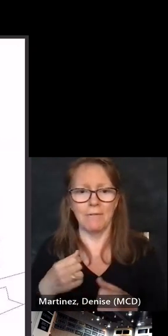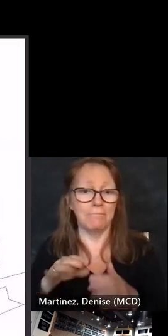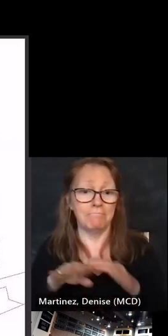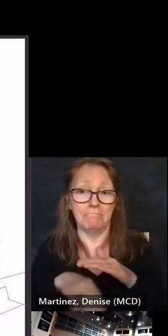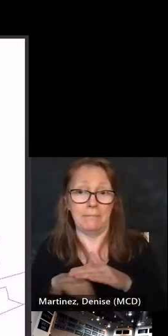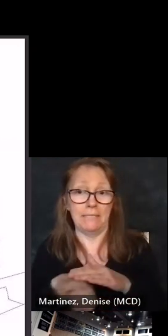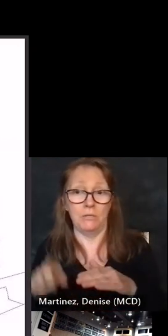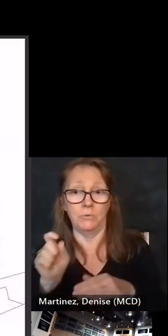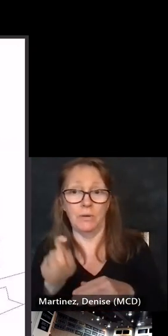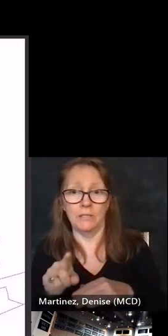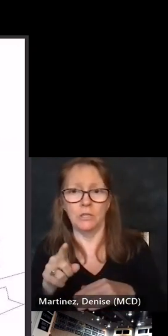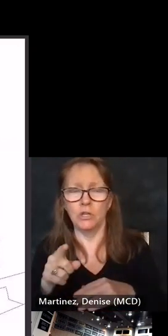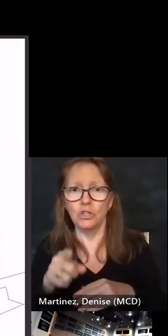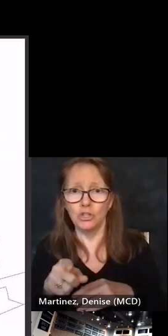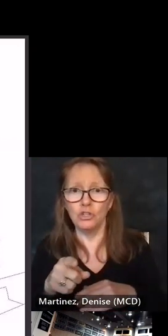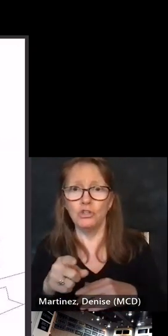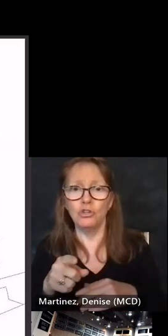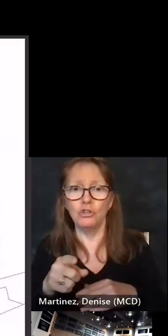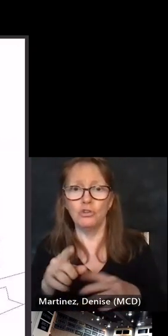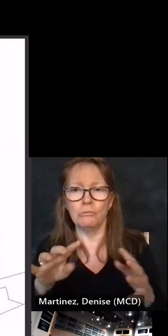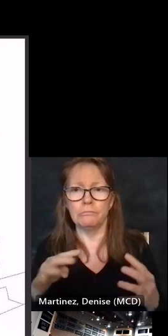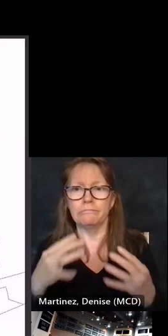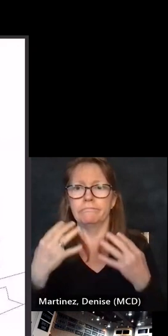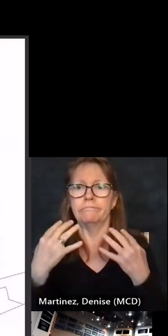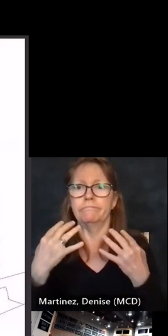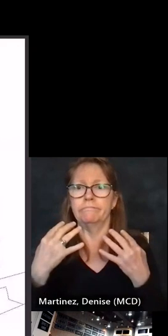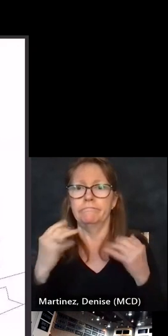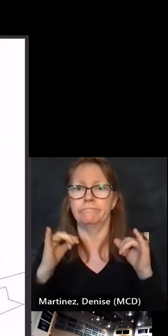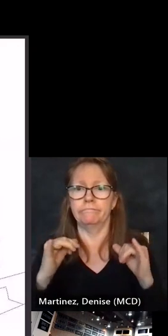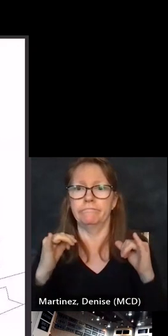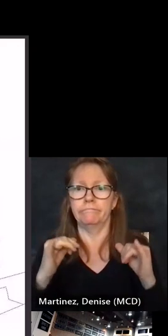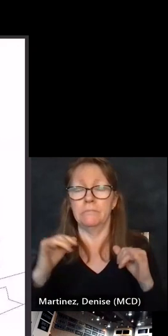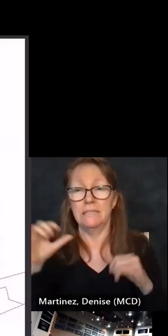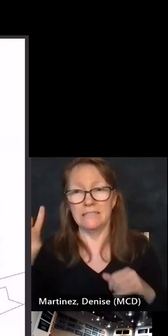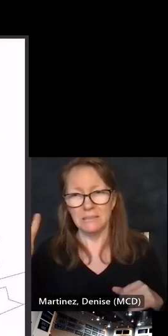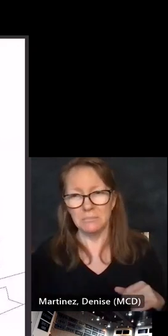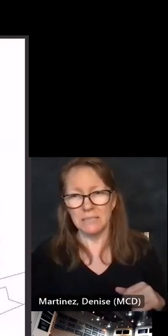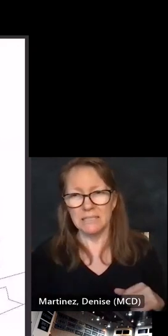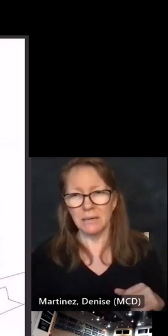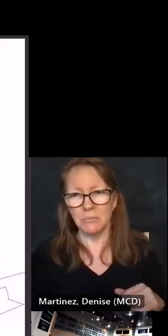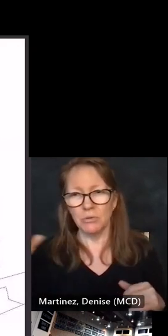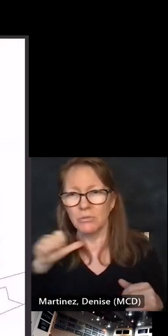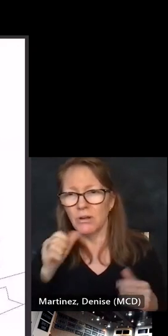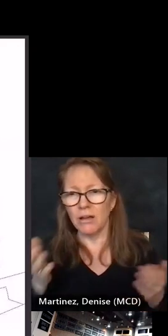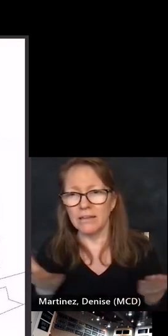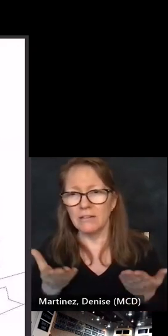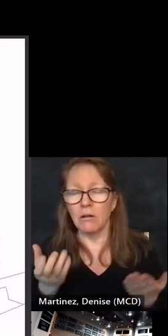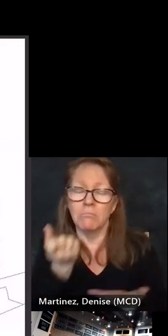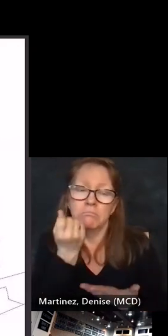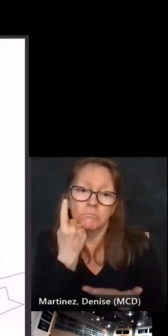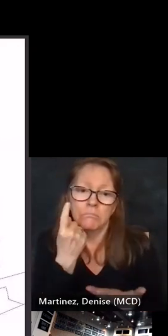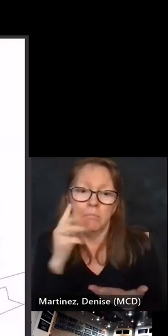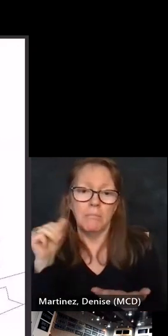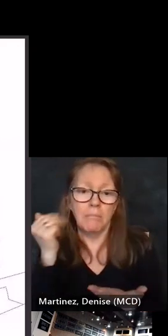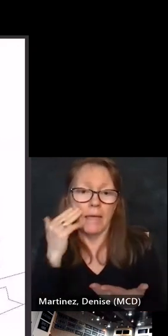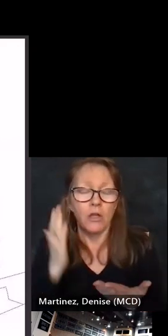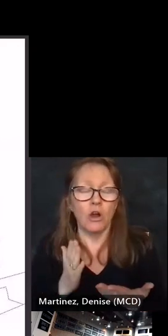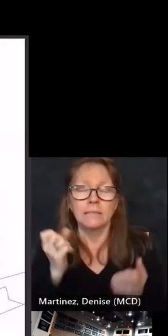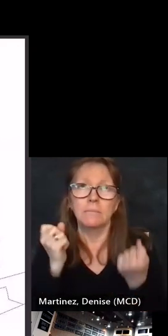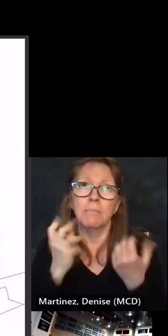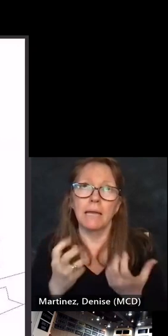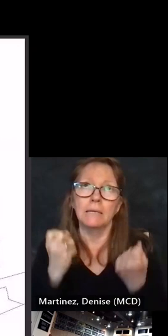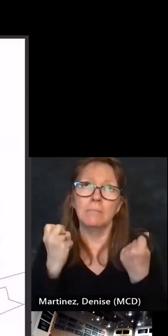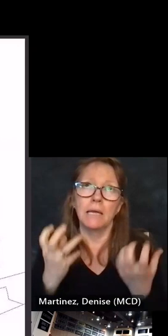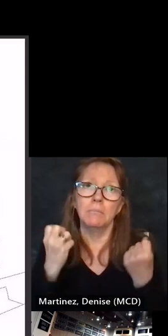the DPW should be taking this heat, and why is there not? I can understand the mayor have many, many, many responsibilities